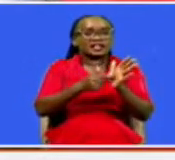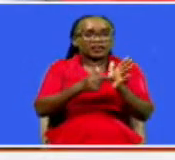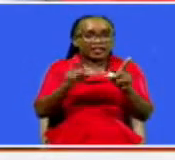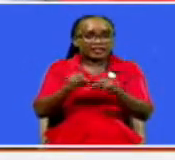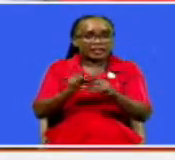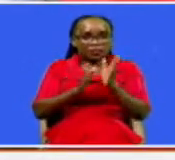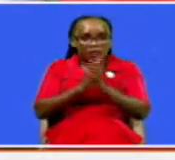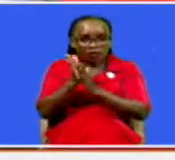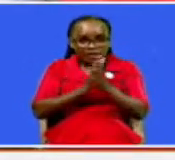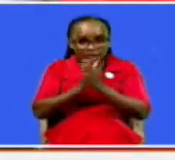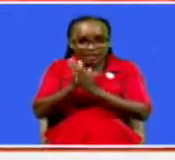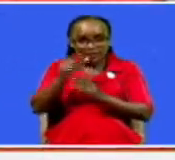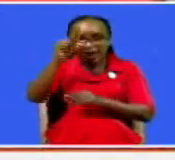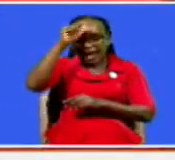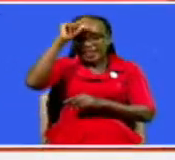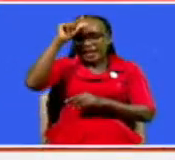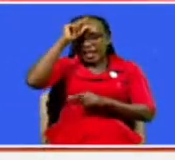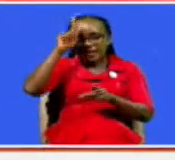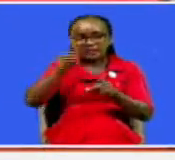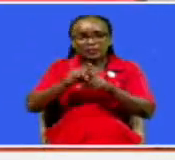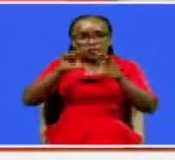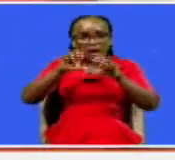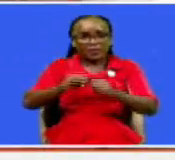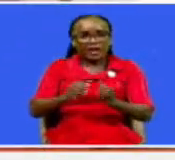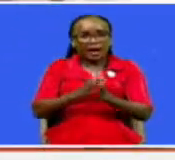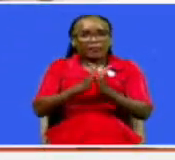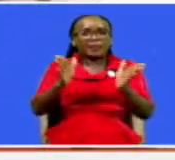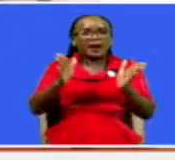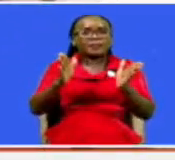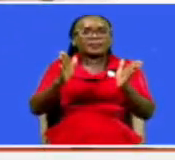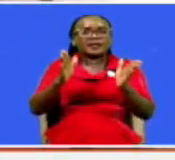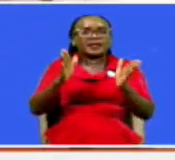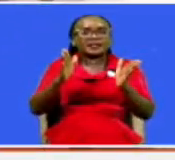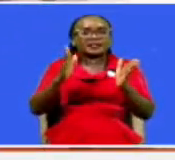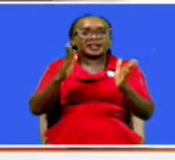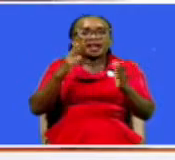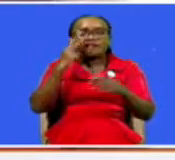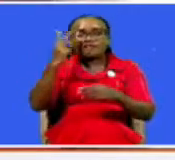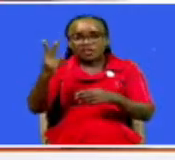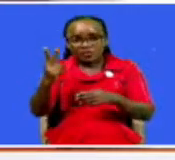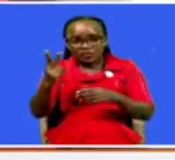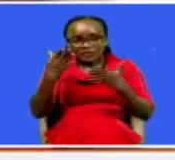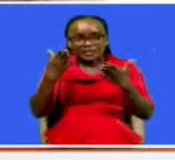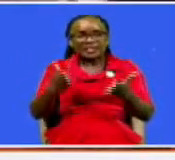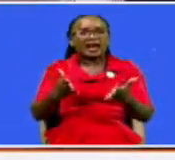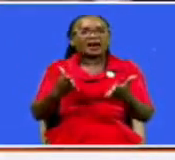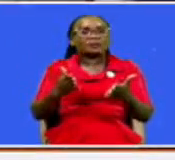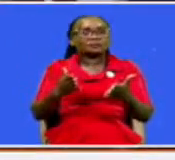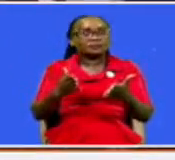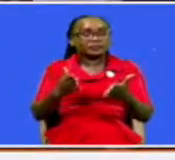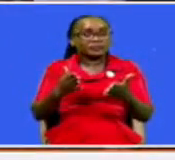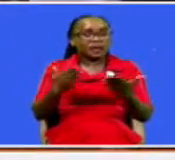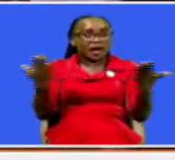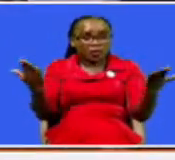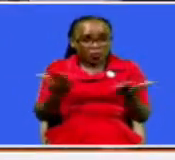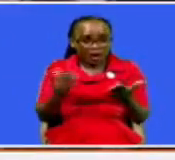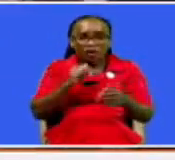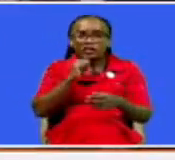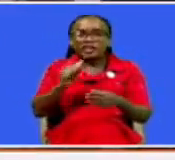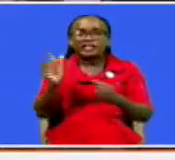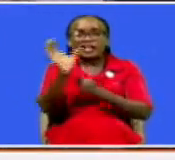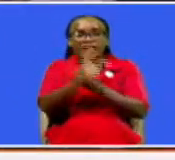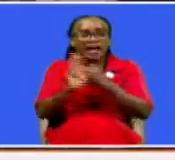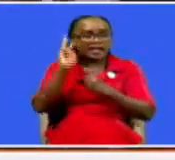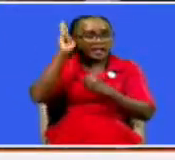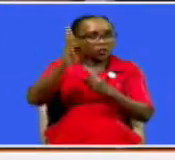to the willingness by the government to adopt public views on the future of CBC, it is now evident that whether or not the country